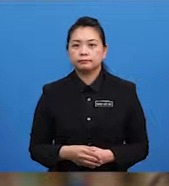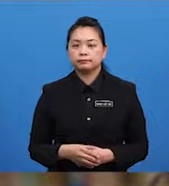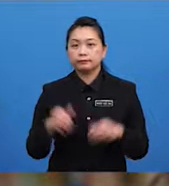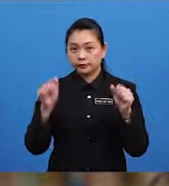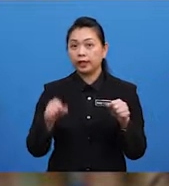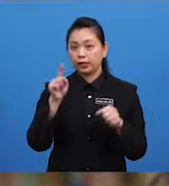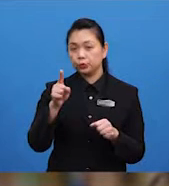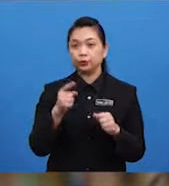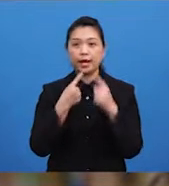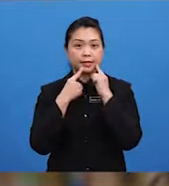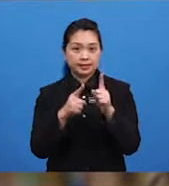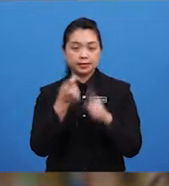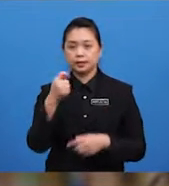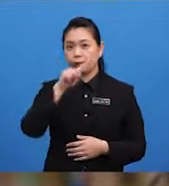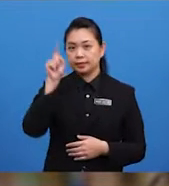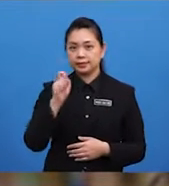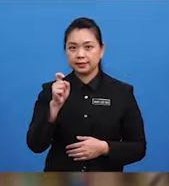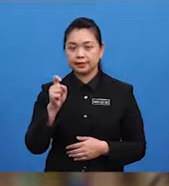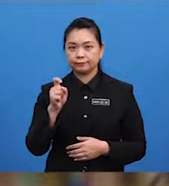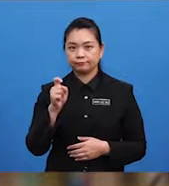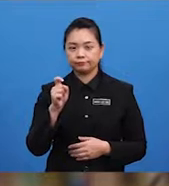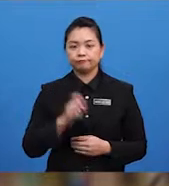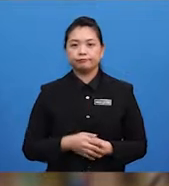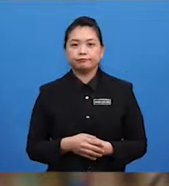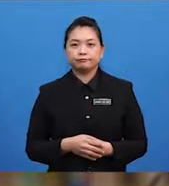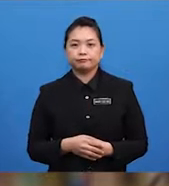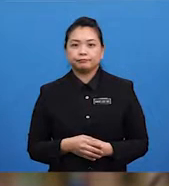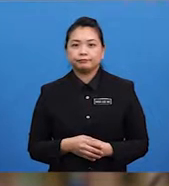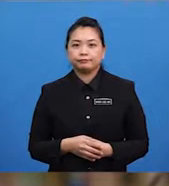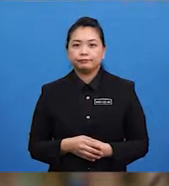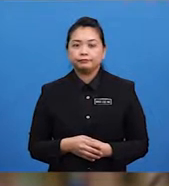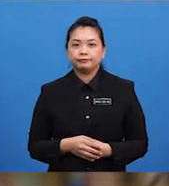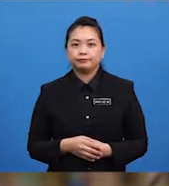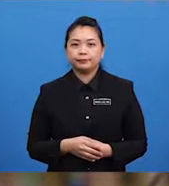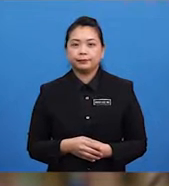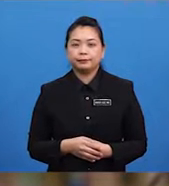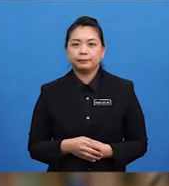Can you now answer the question? Give it a go.